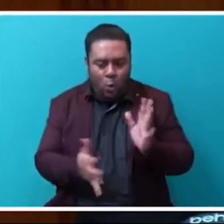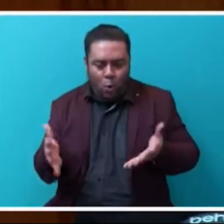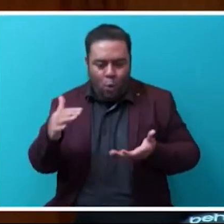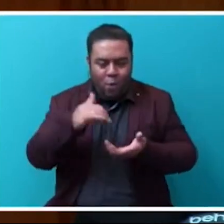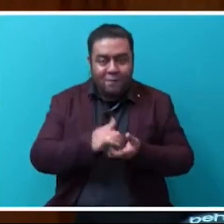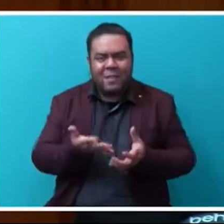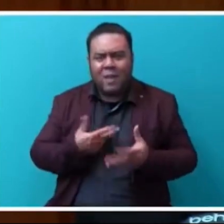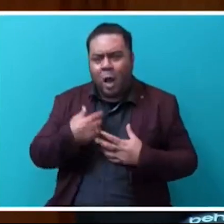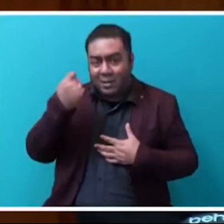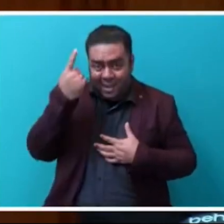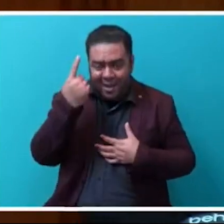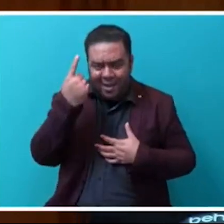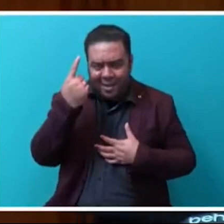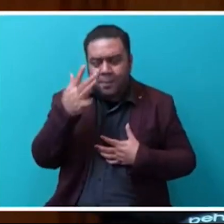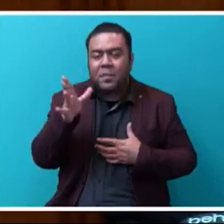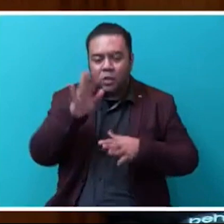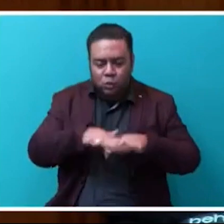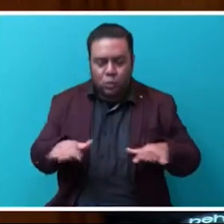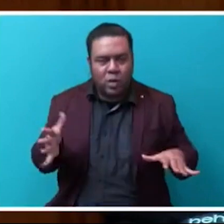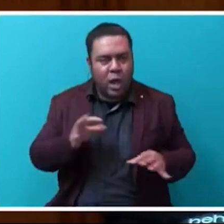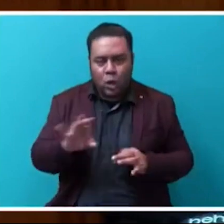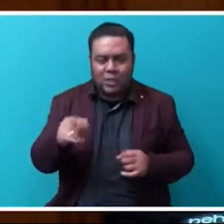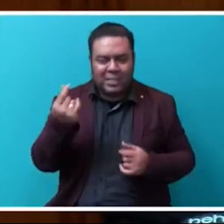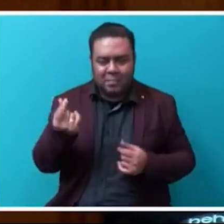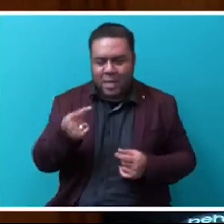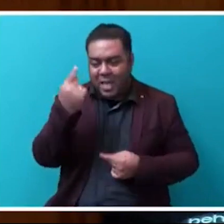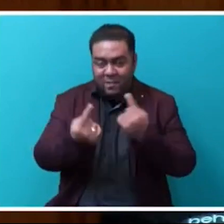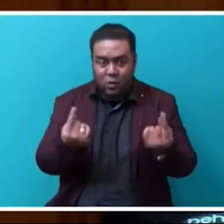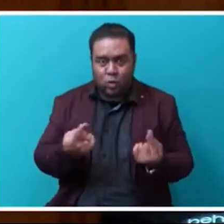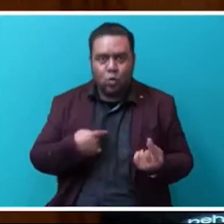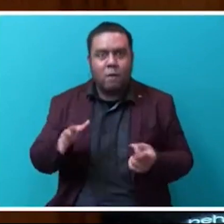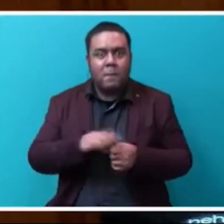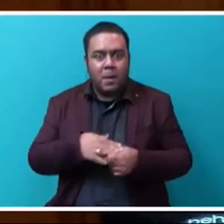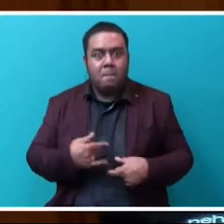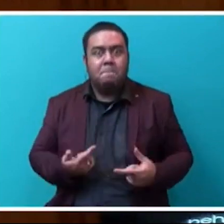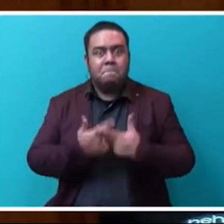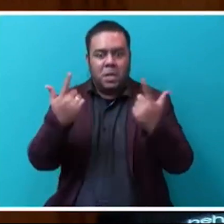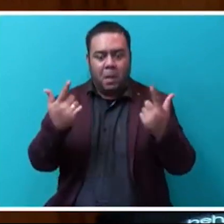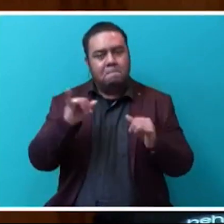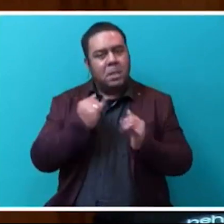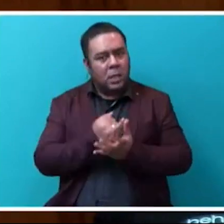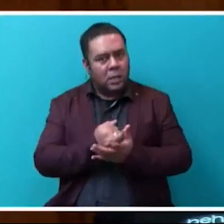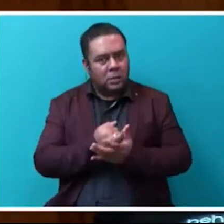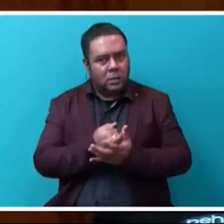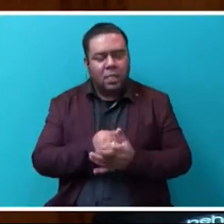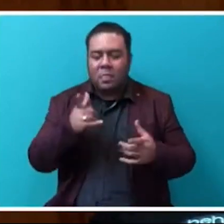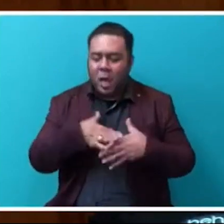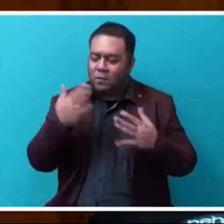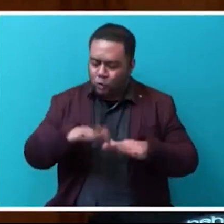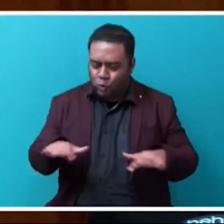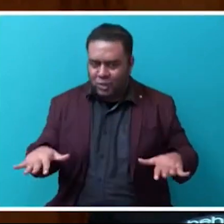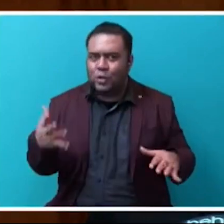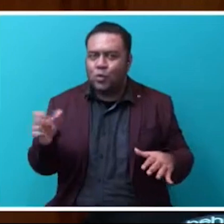signify our understanding that children are not simply individuals who have made big mistakes. They are most often